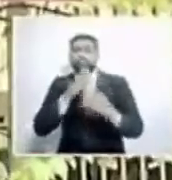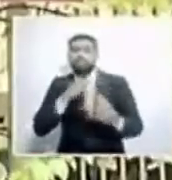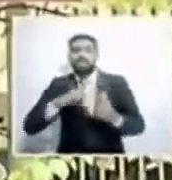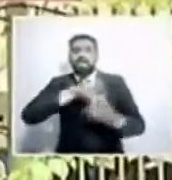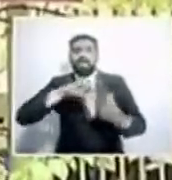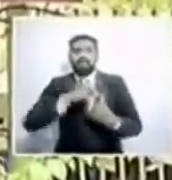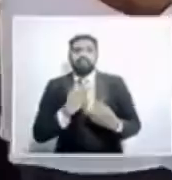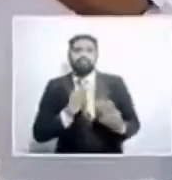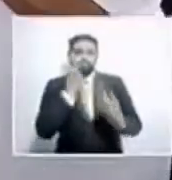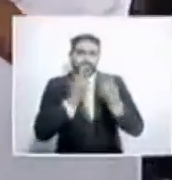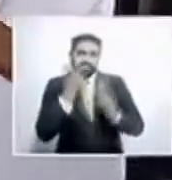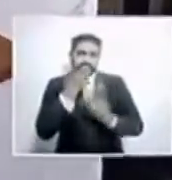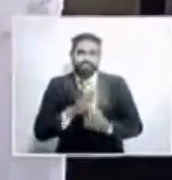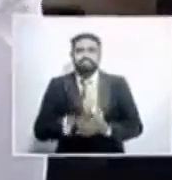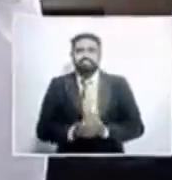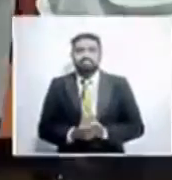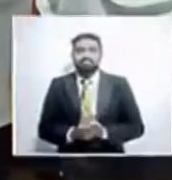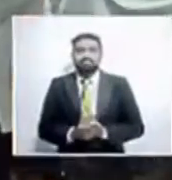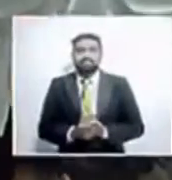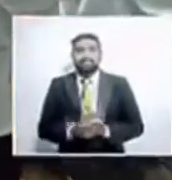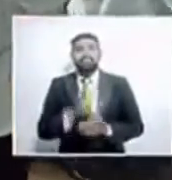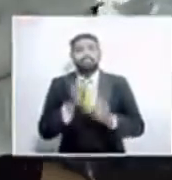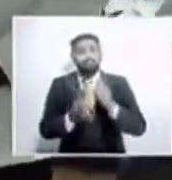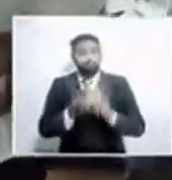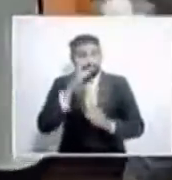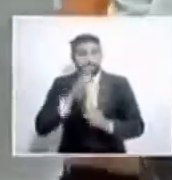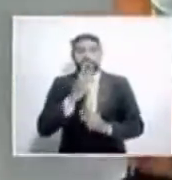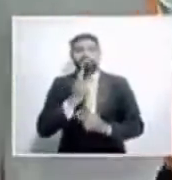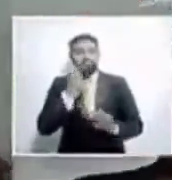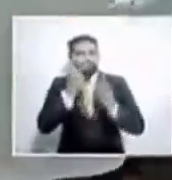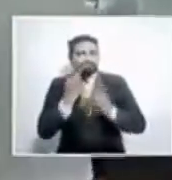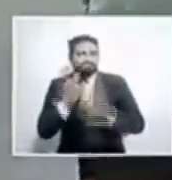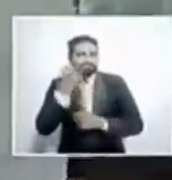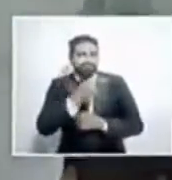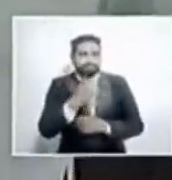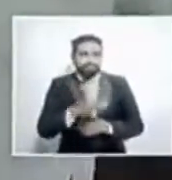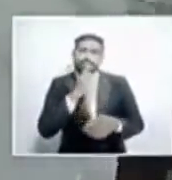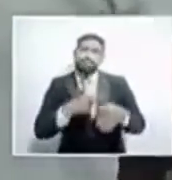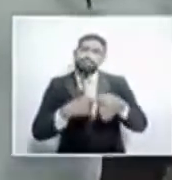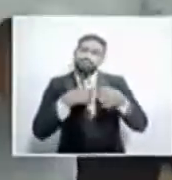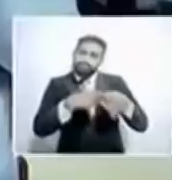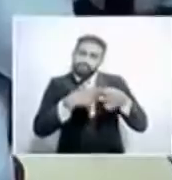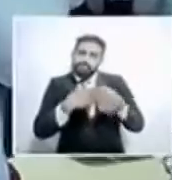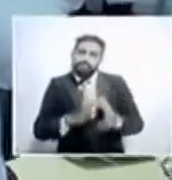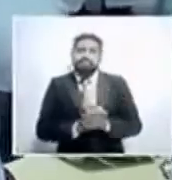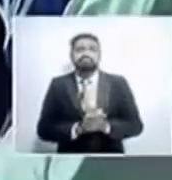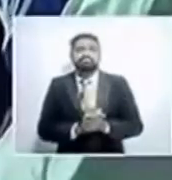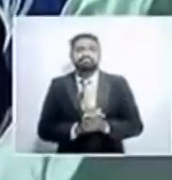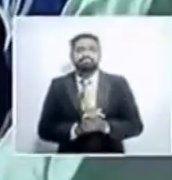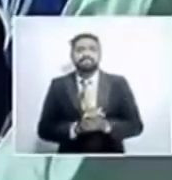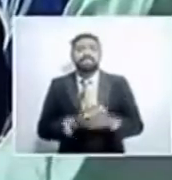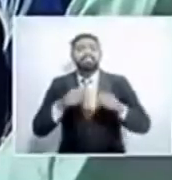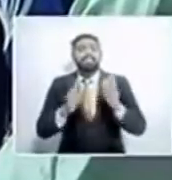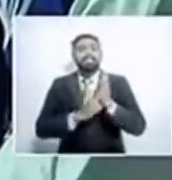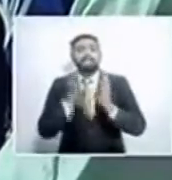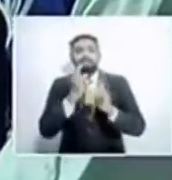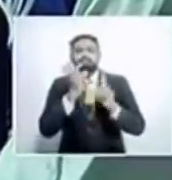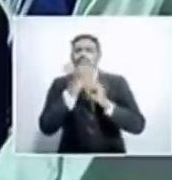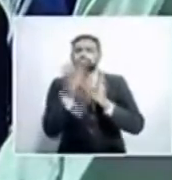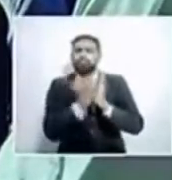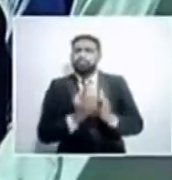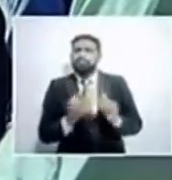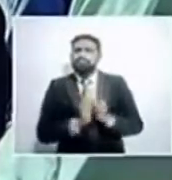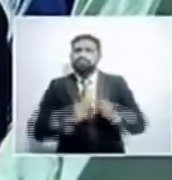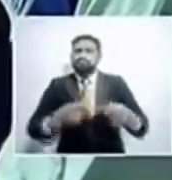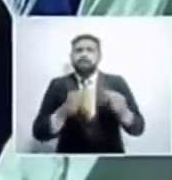The president, during his visit, also inquired on the progress made with the national program to direct trained professionals to